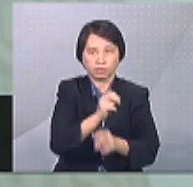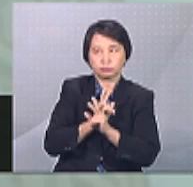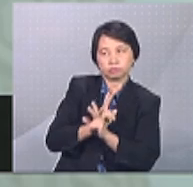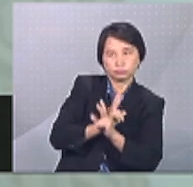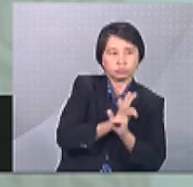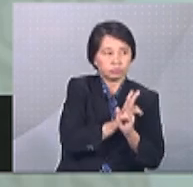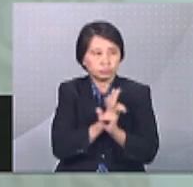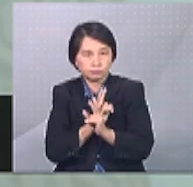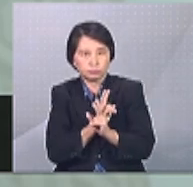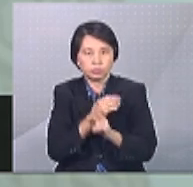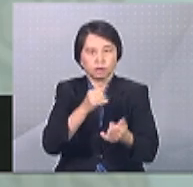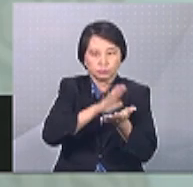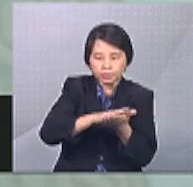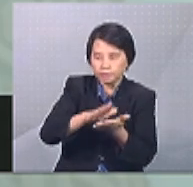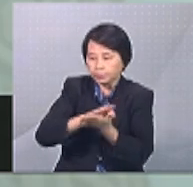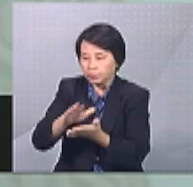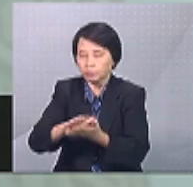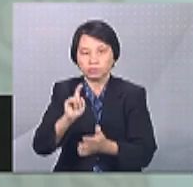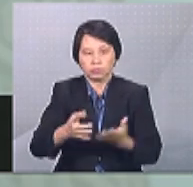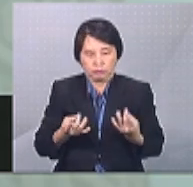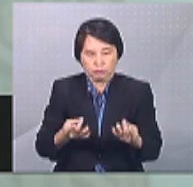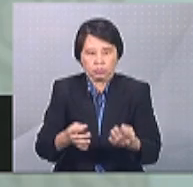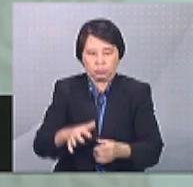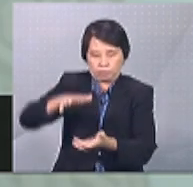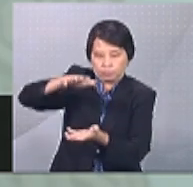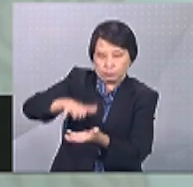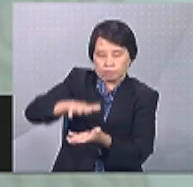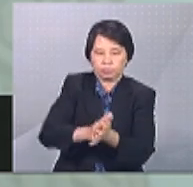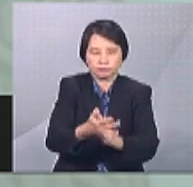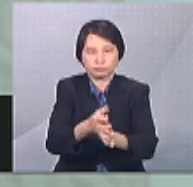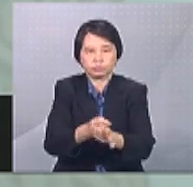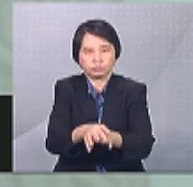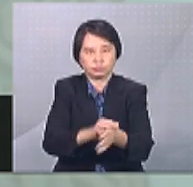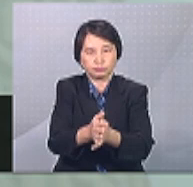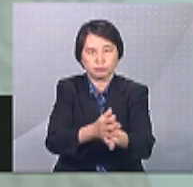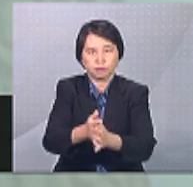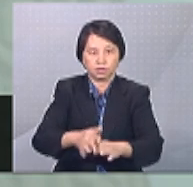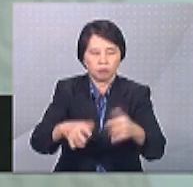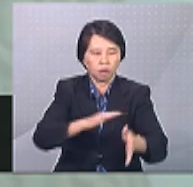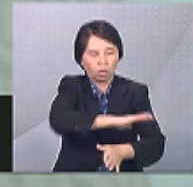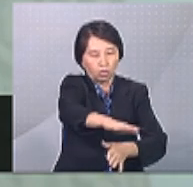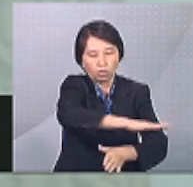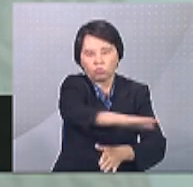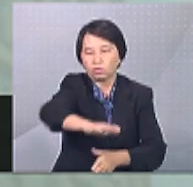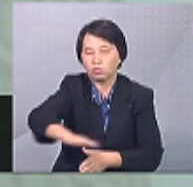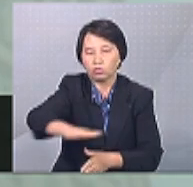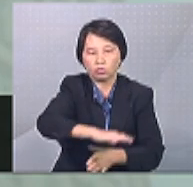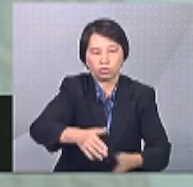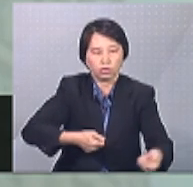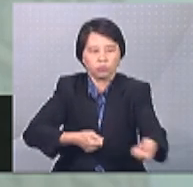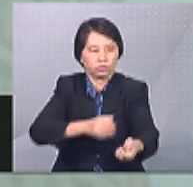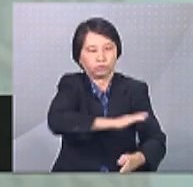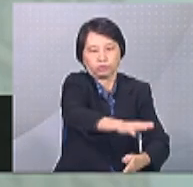terms of cleanliness and sanitizing their pantry or even the common places